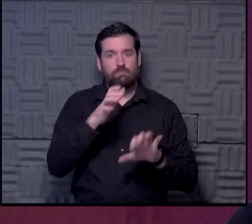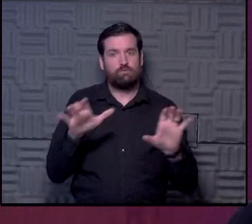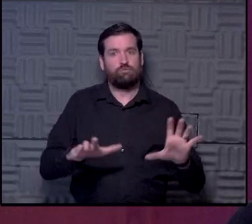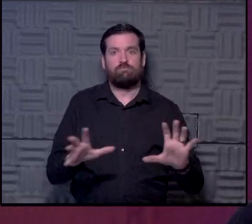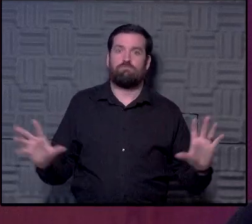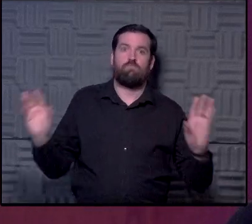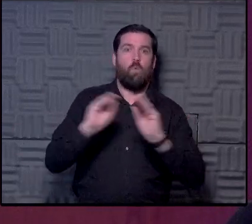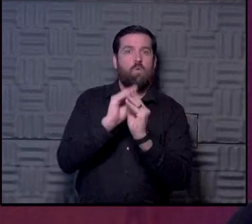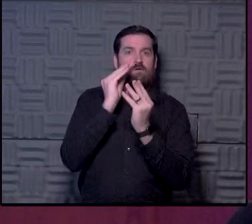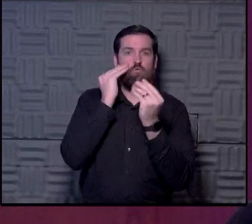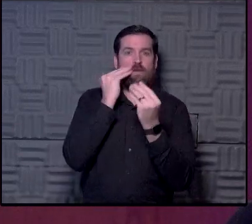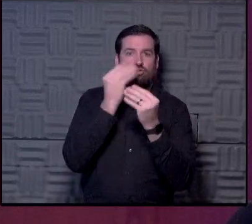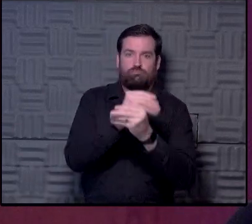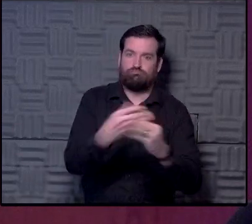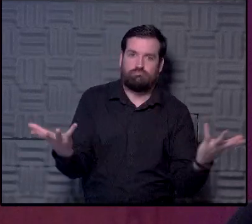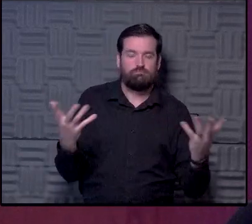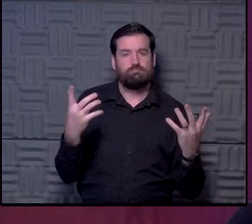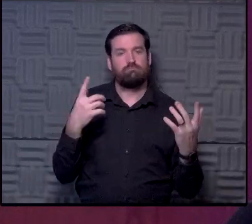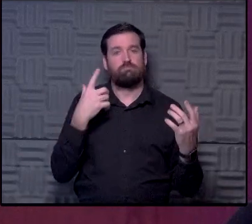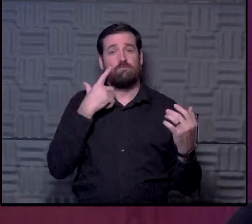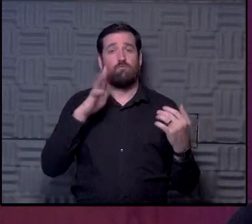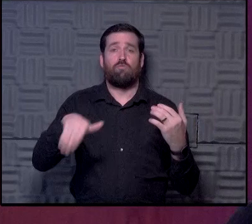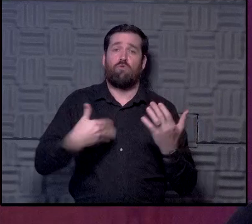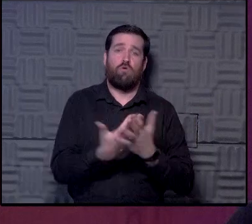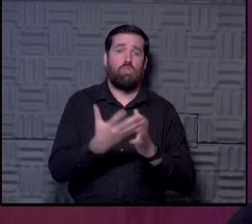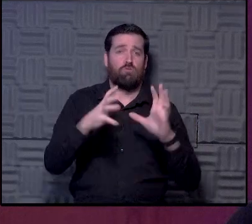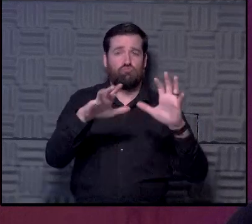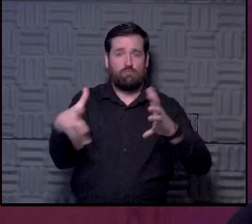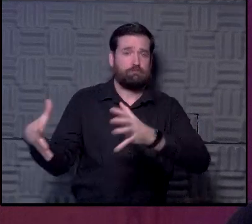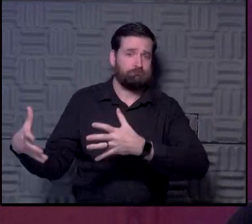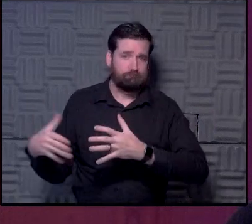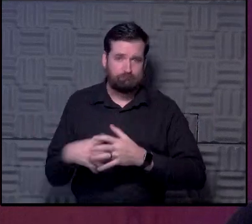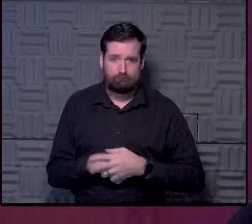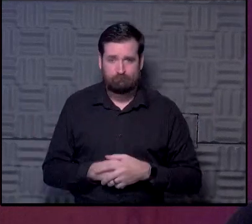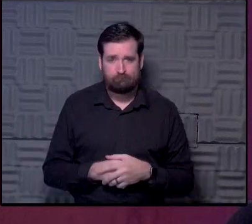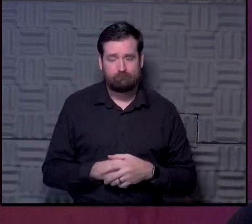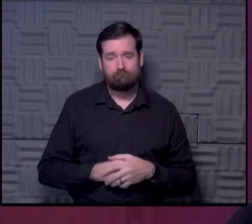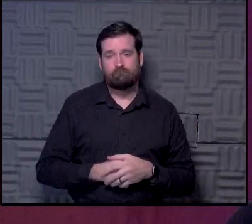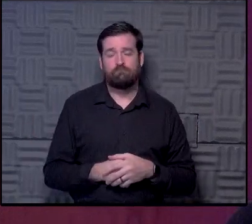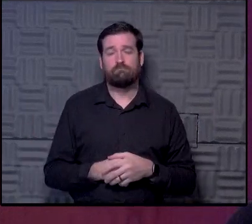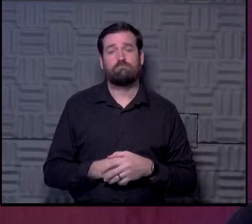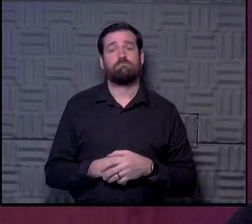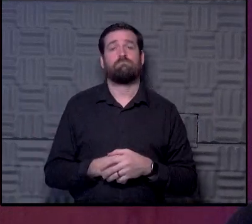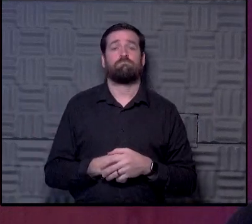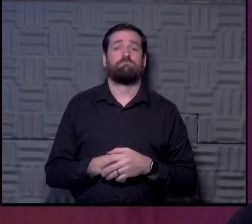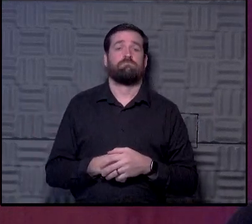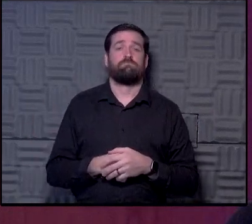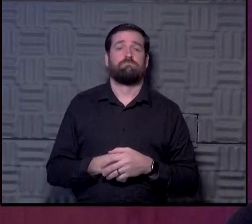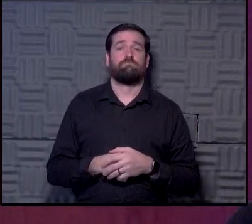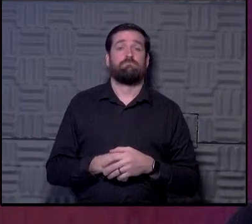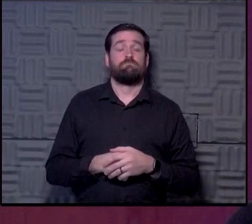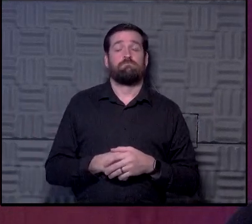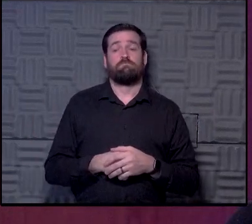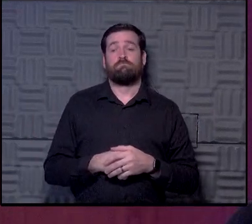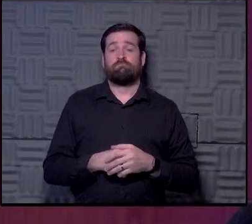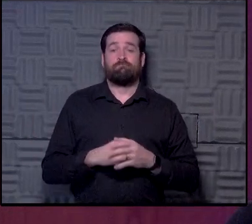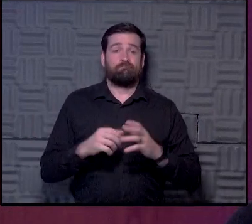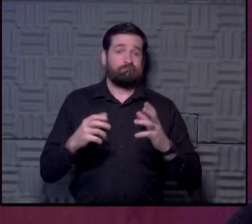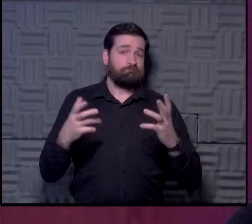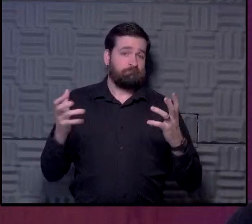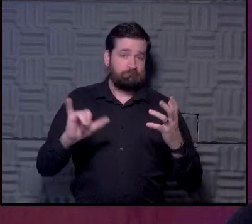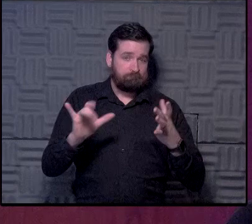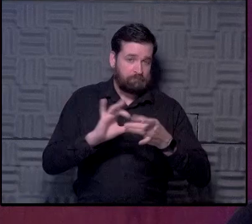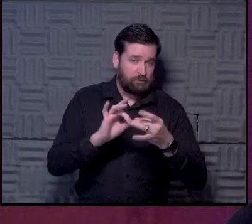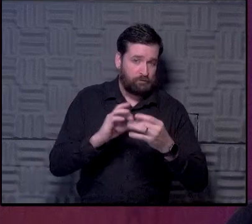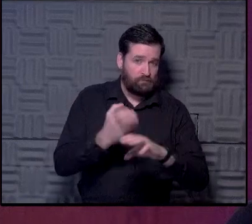more information that's informed for all of our population will be important. So I would like to say, I think, folks, as I said